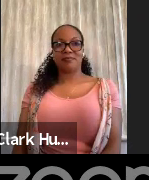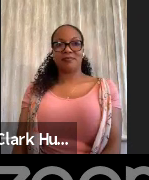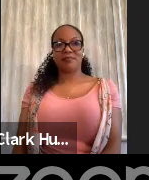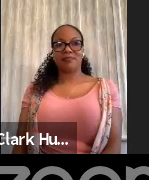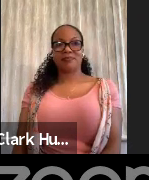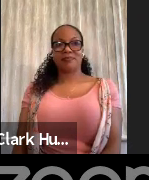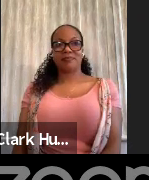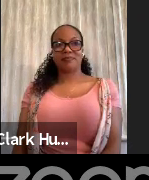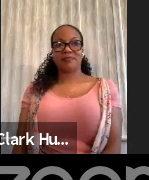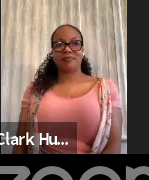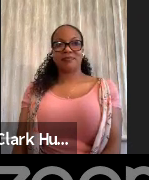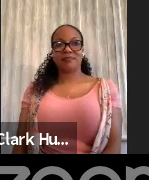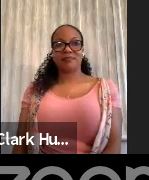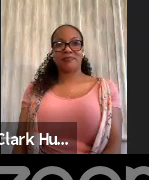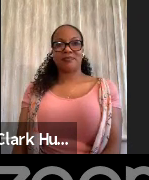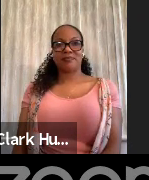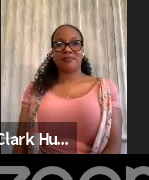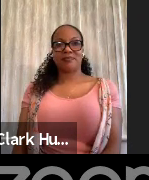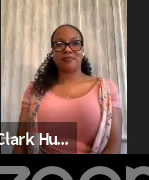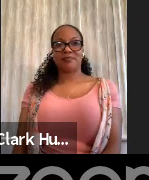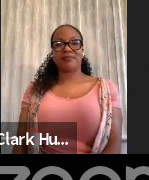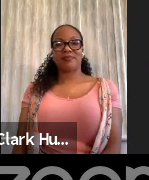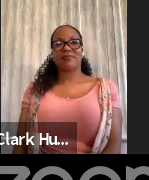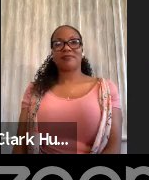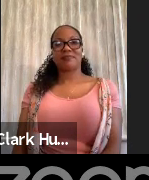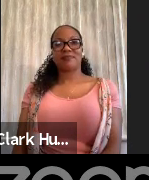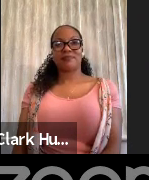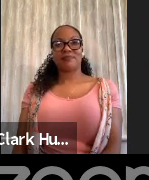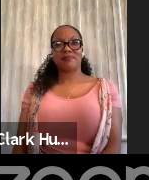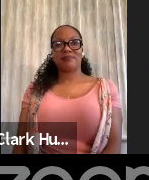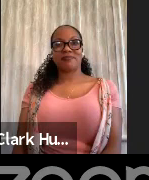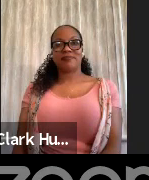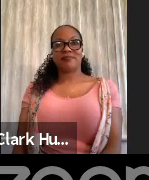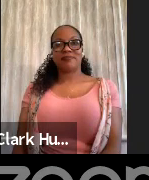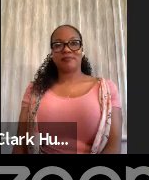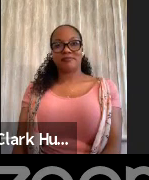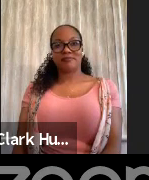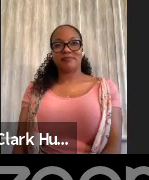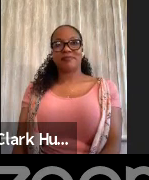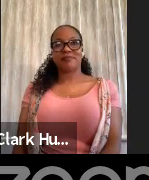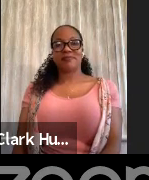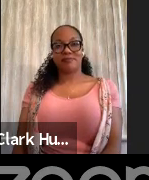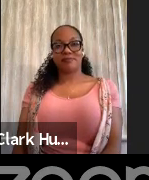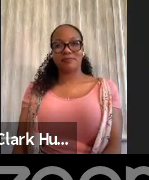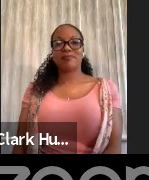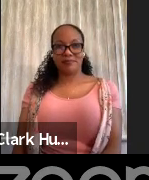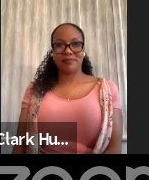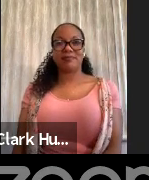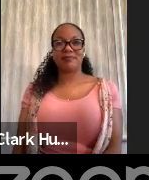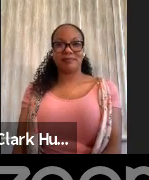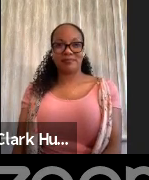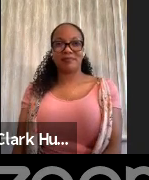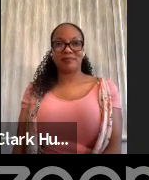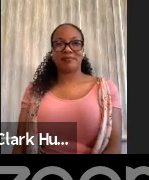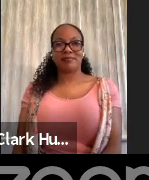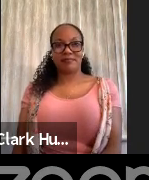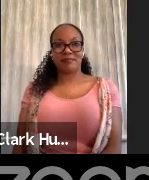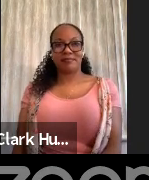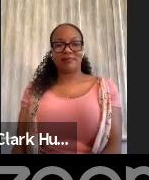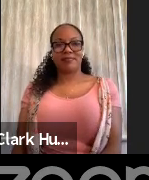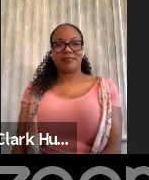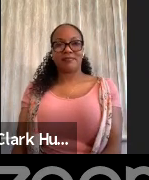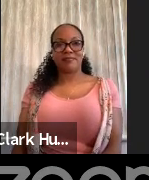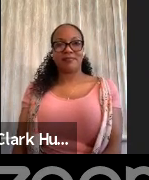community. I don't know where you find the time, but I am thankful that you somehow find the time to do it. And you said the Village Safe